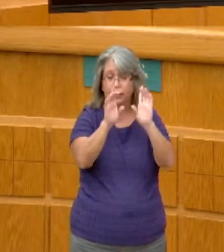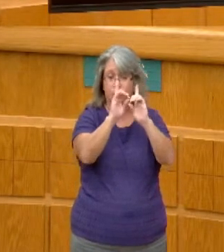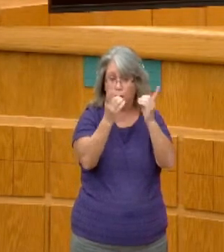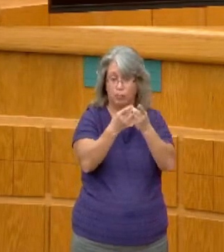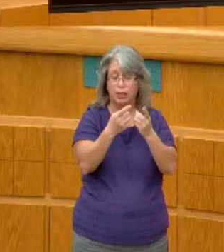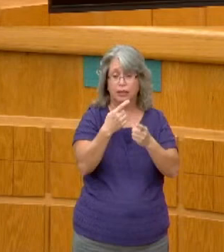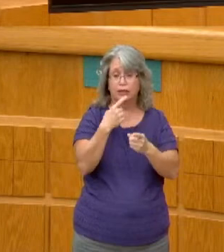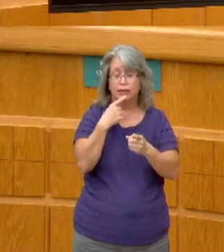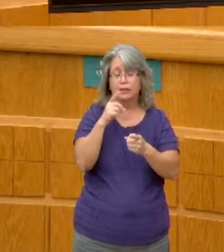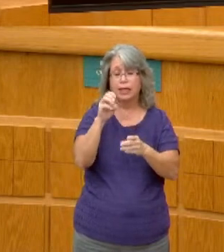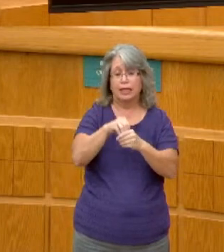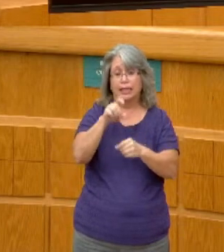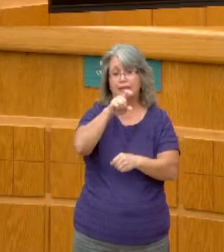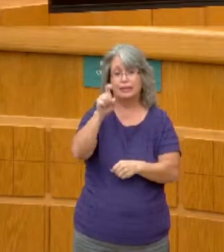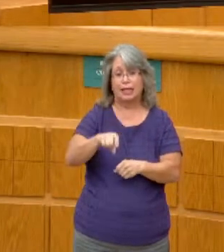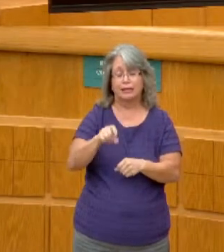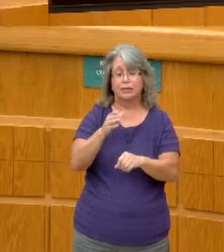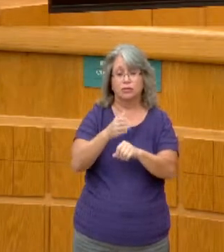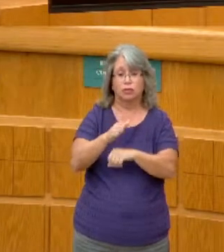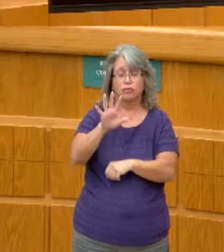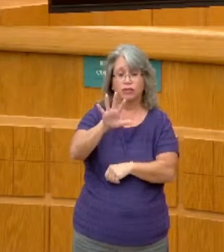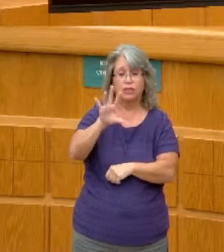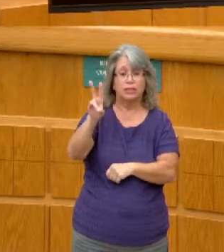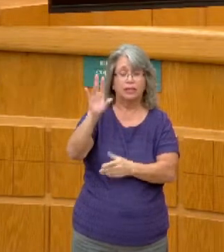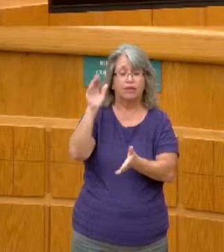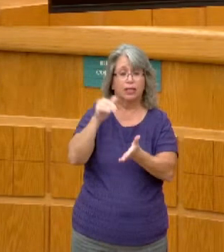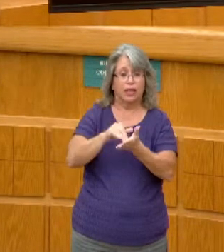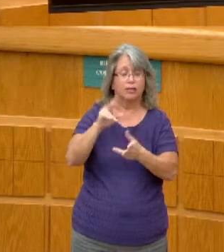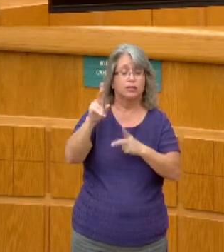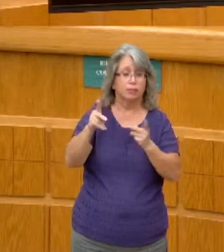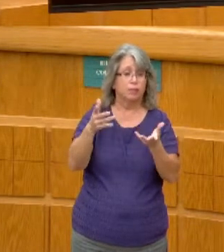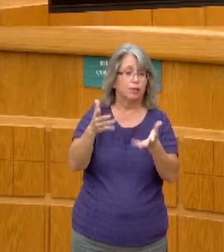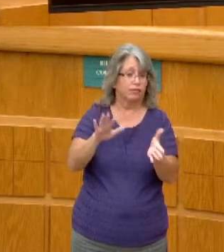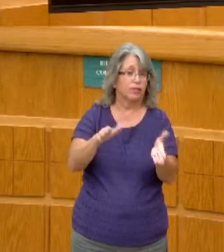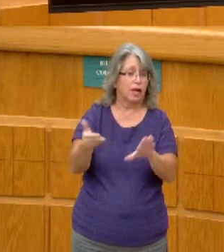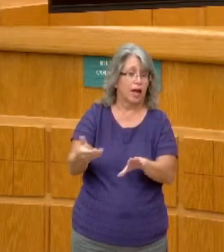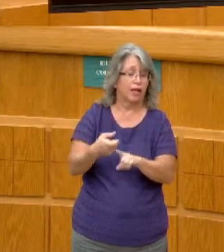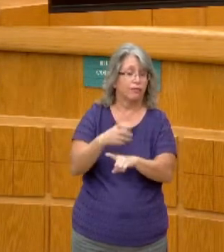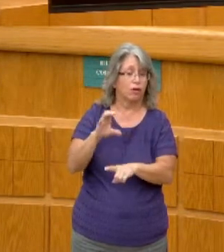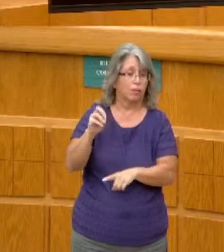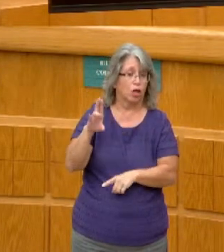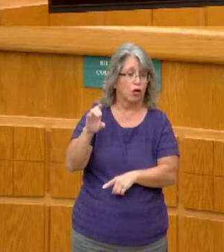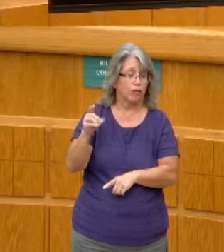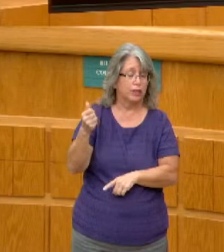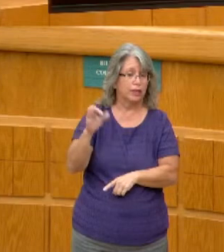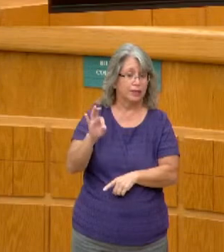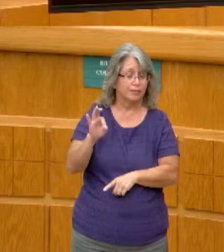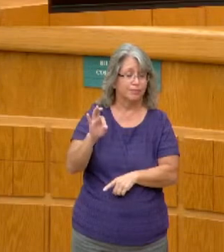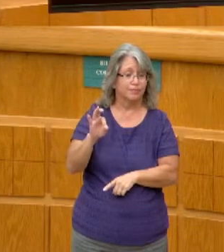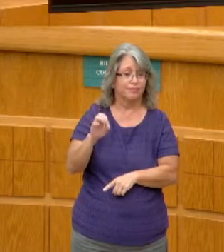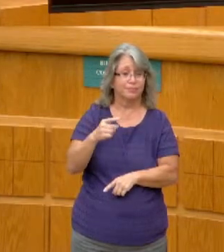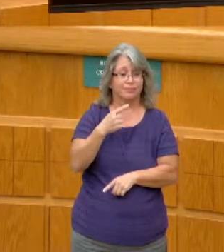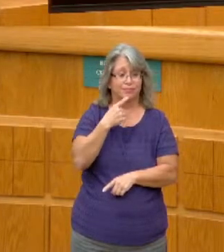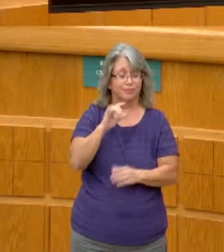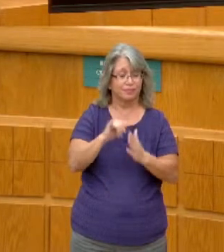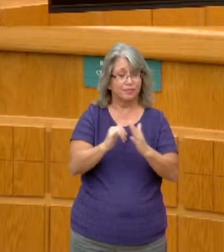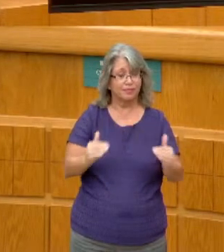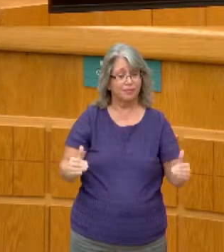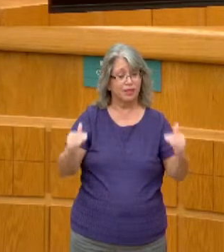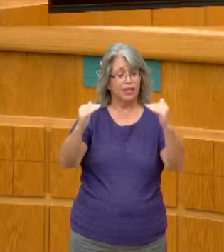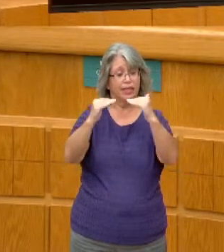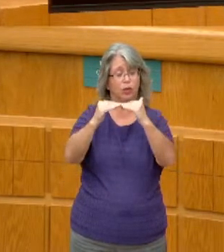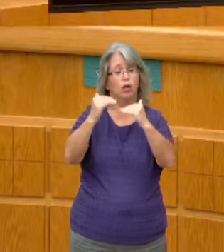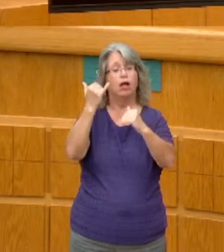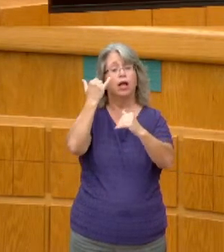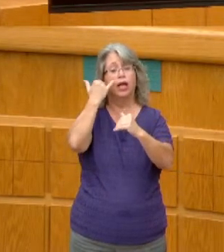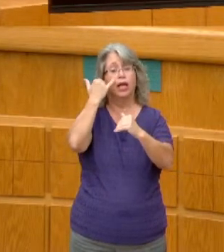people have died in the state of Texas due to COVID-19. And what they said, it would be the equivalent if a hurricane had hit Galveston